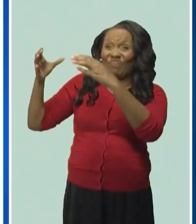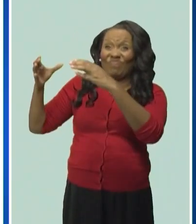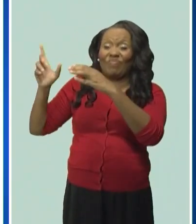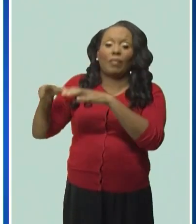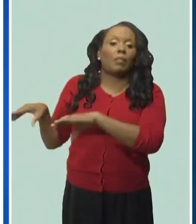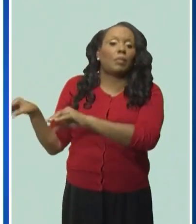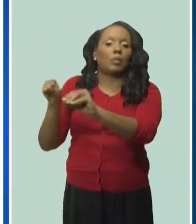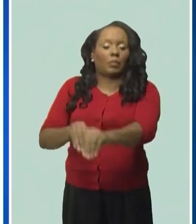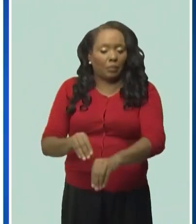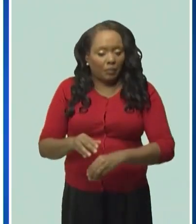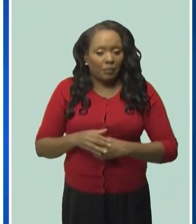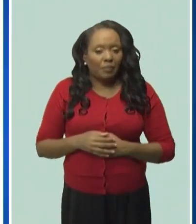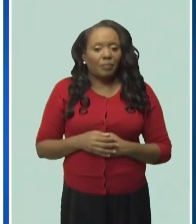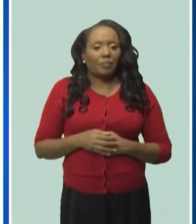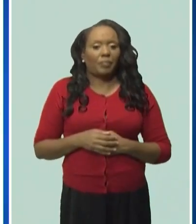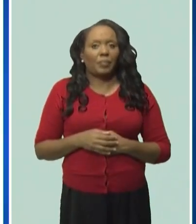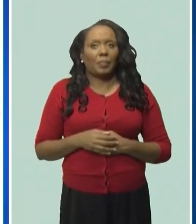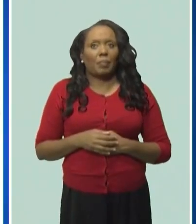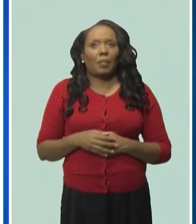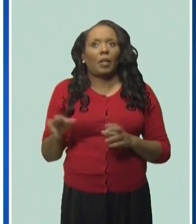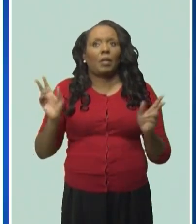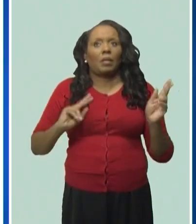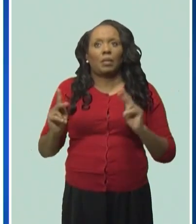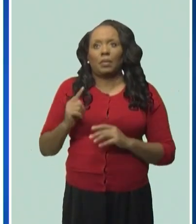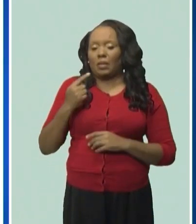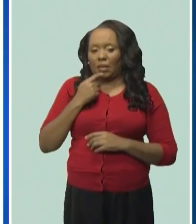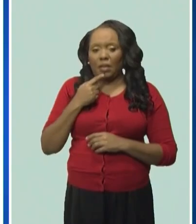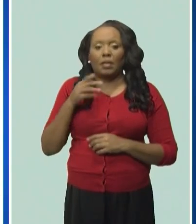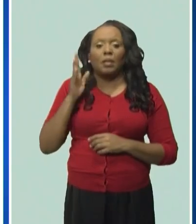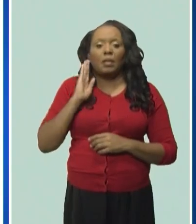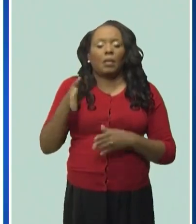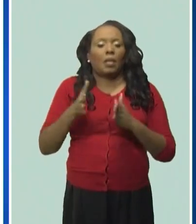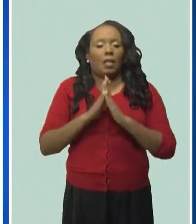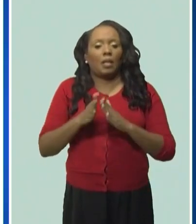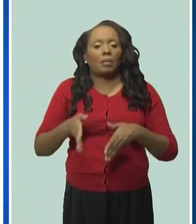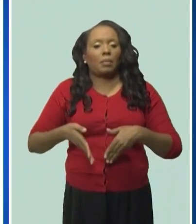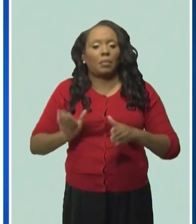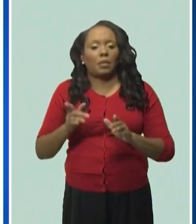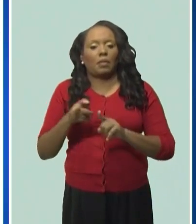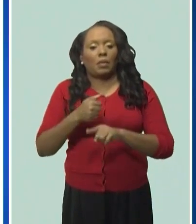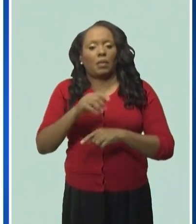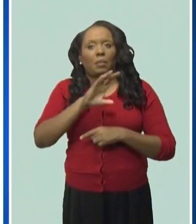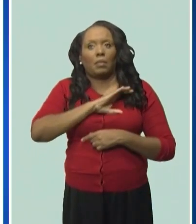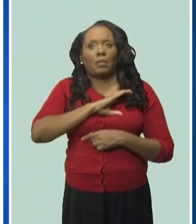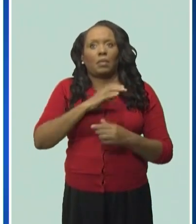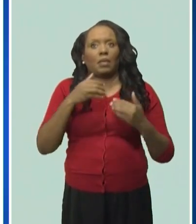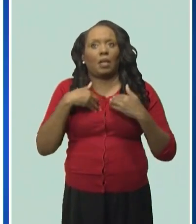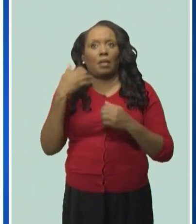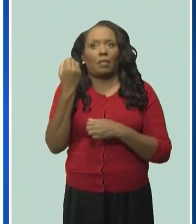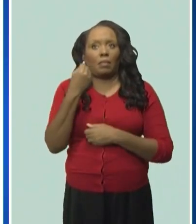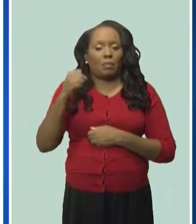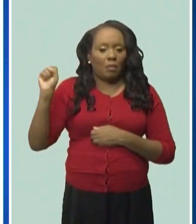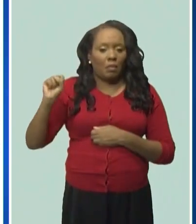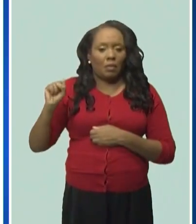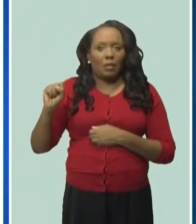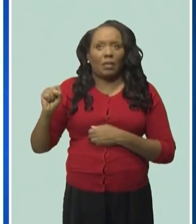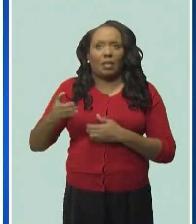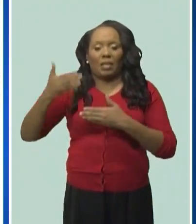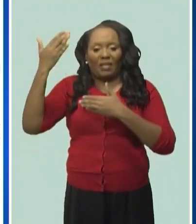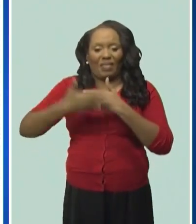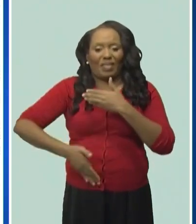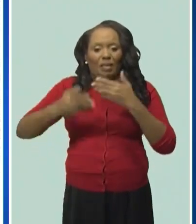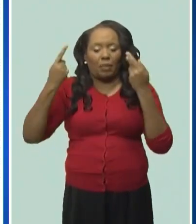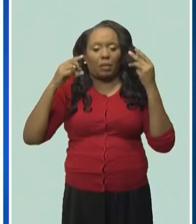be removed. In the meantime, residents say they will be seeking permission from the police to stage a protest in front of the Prime